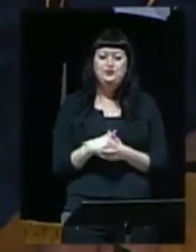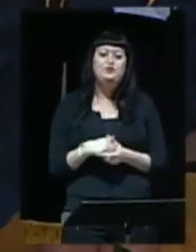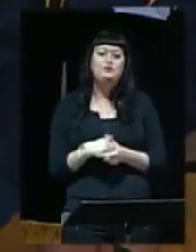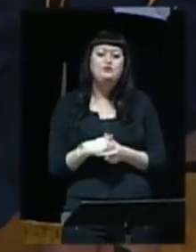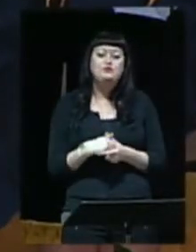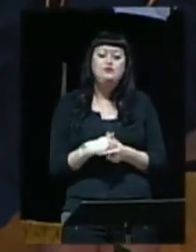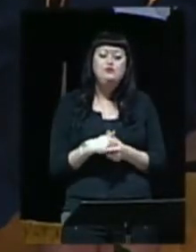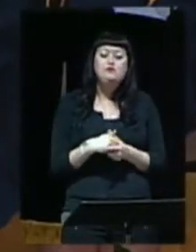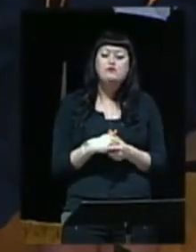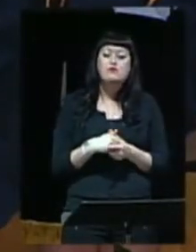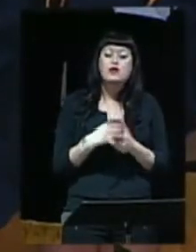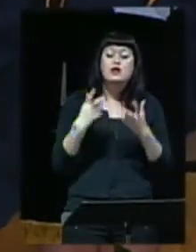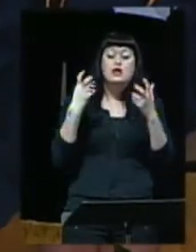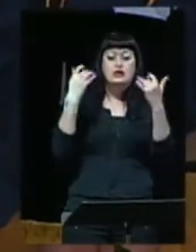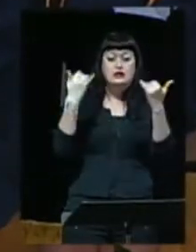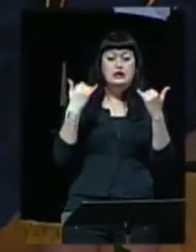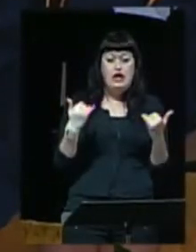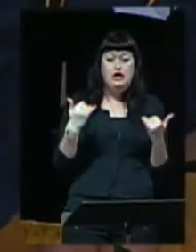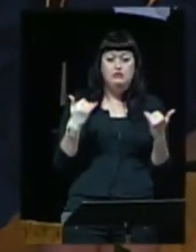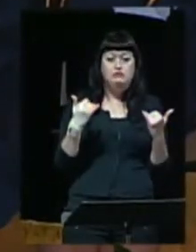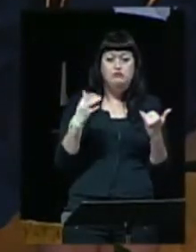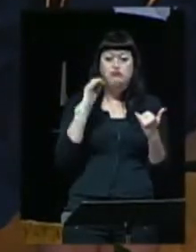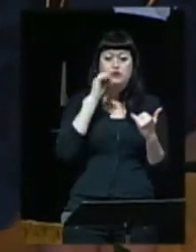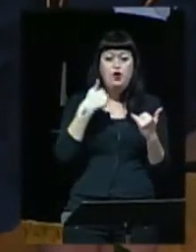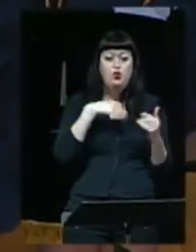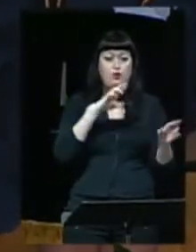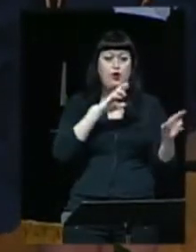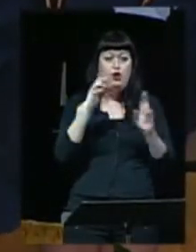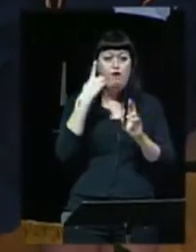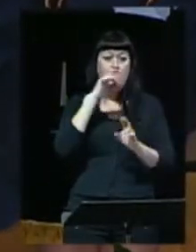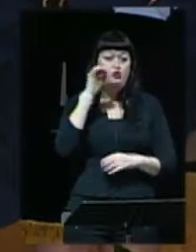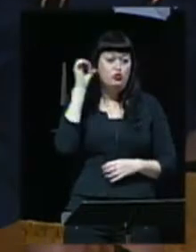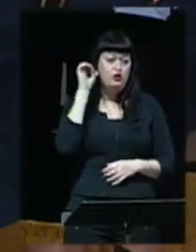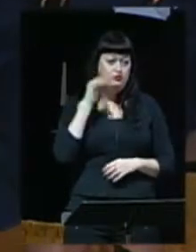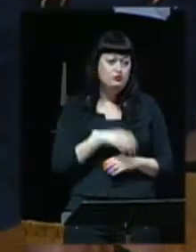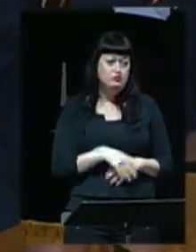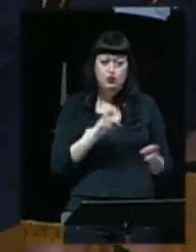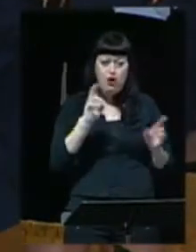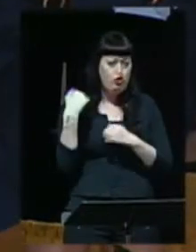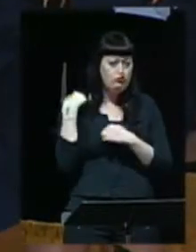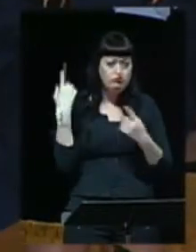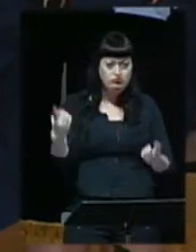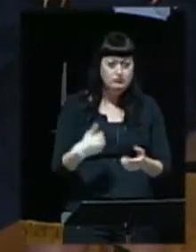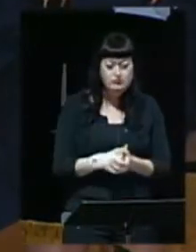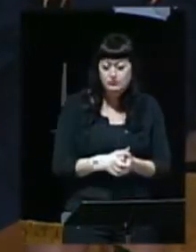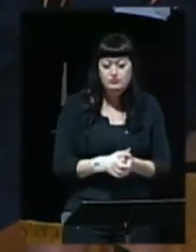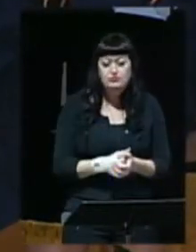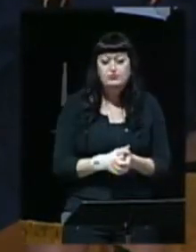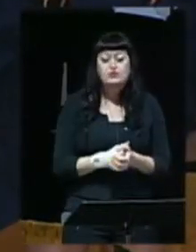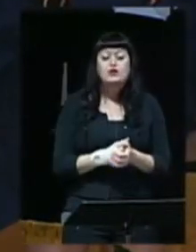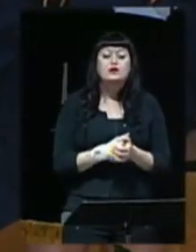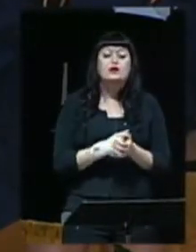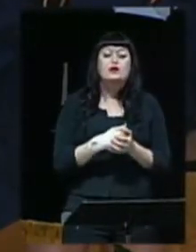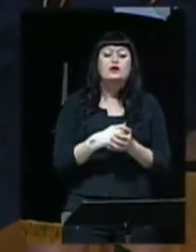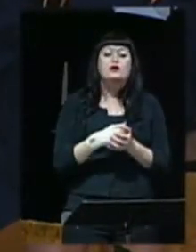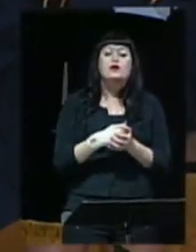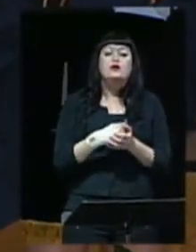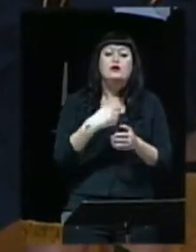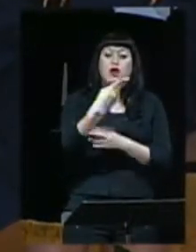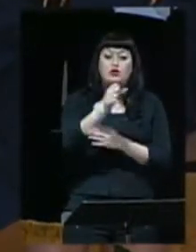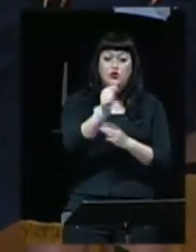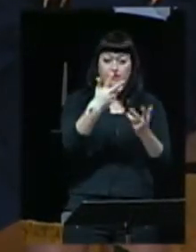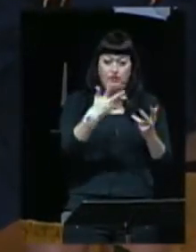future. Today is the tomorrow that we prepared for yesterday. We students leave high school with our dreams, what